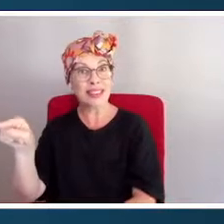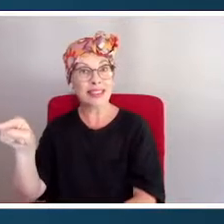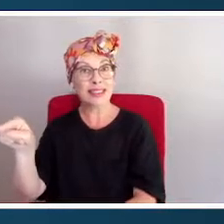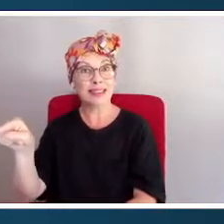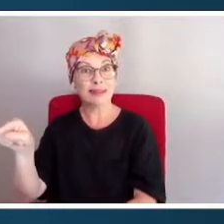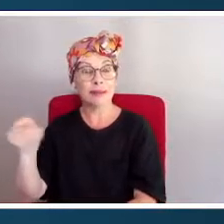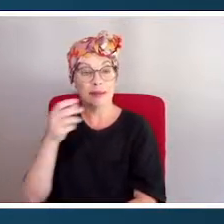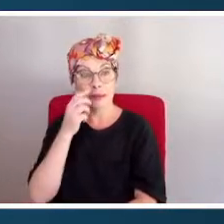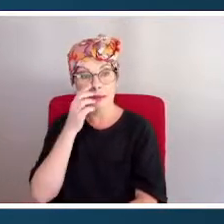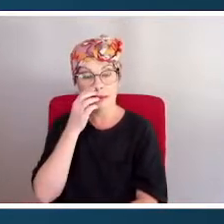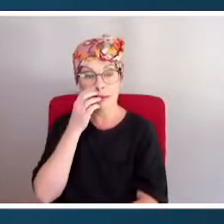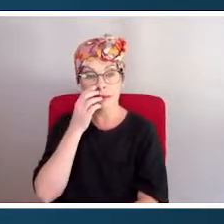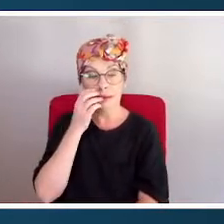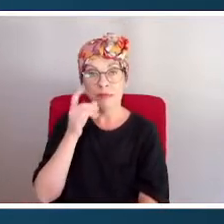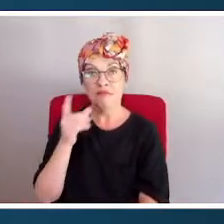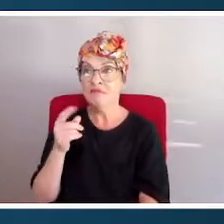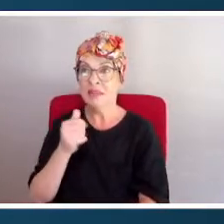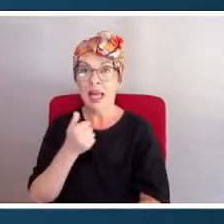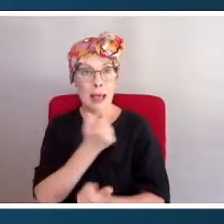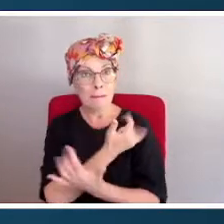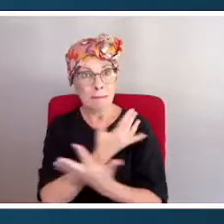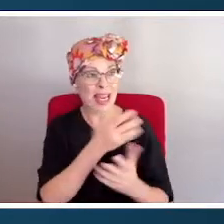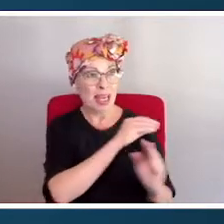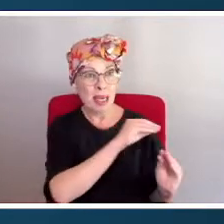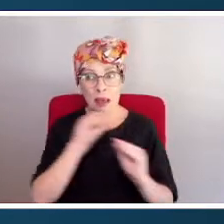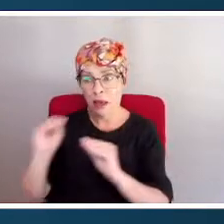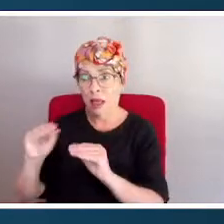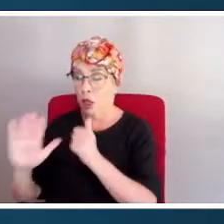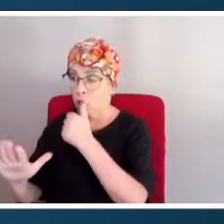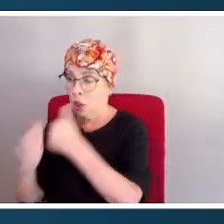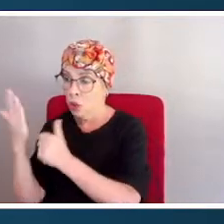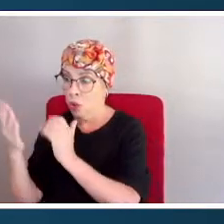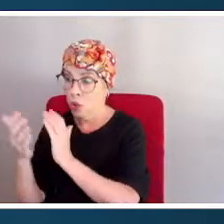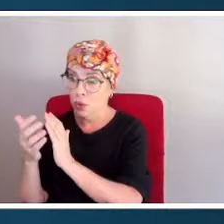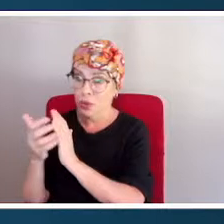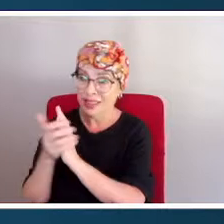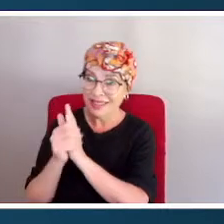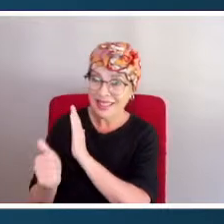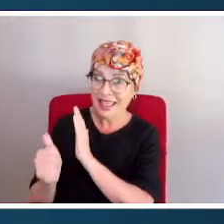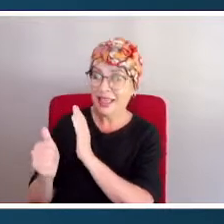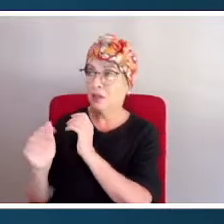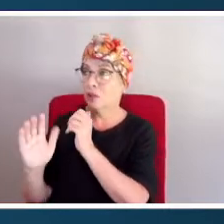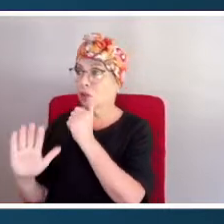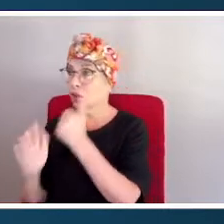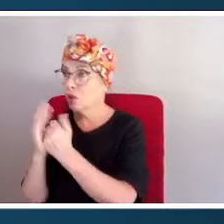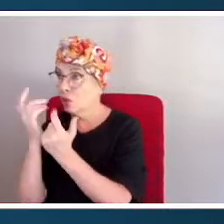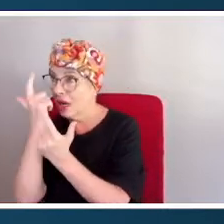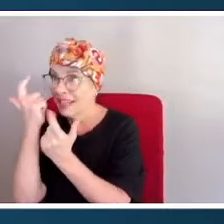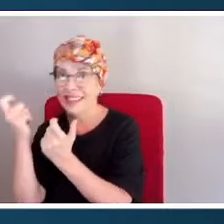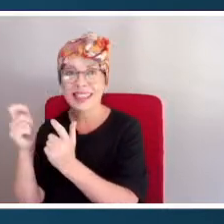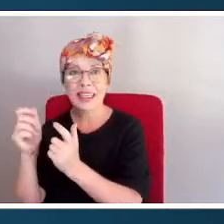new skills, new ideas, you know, they have savings, that they would like to